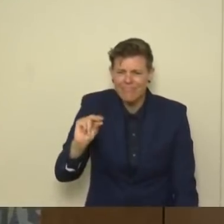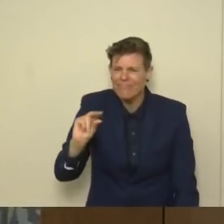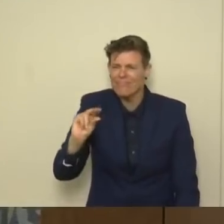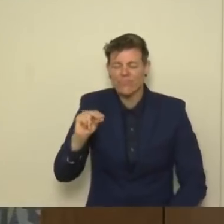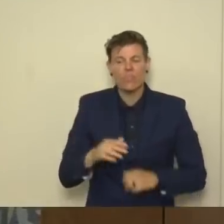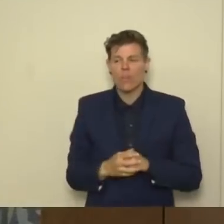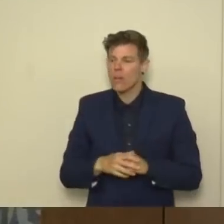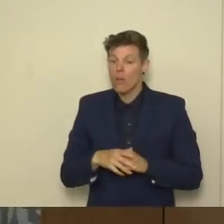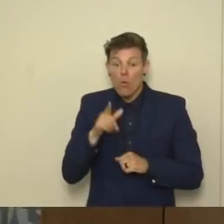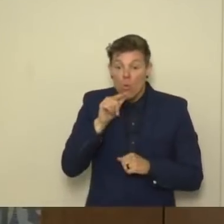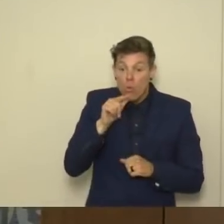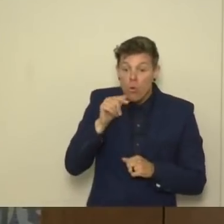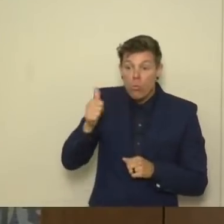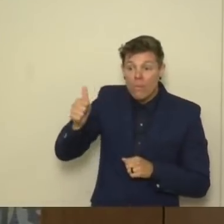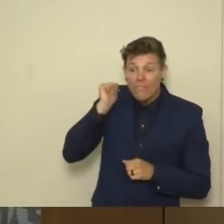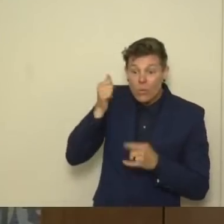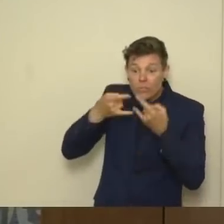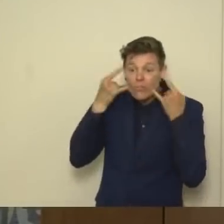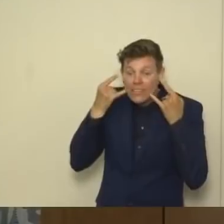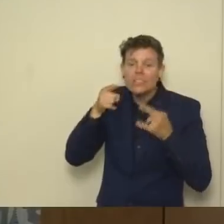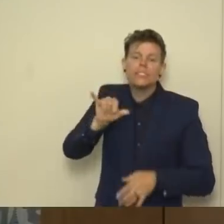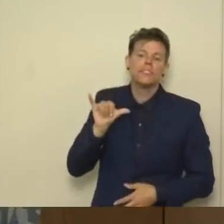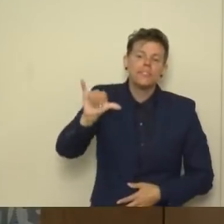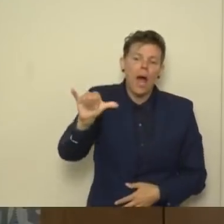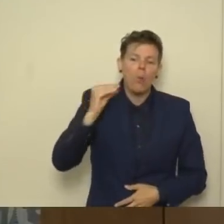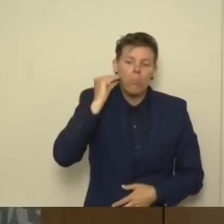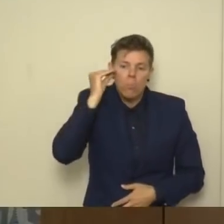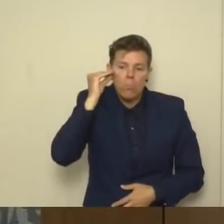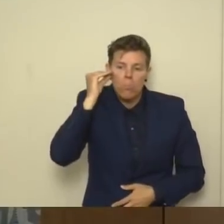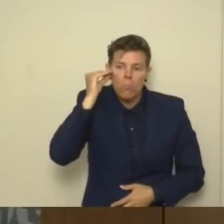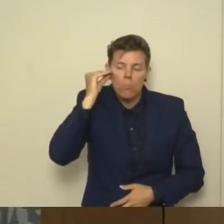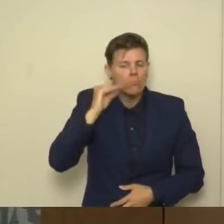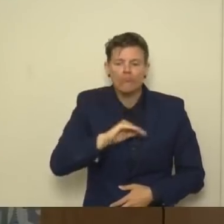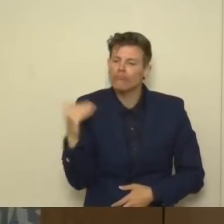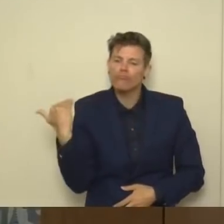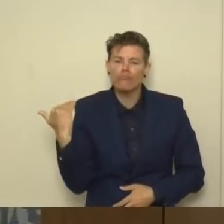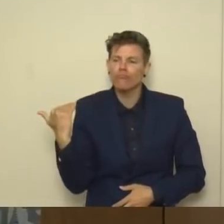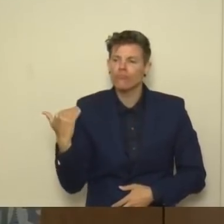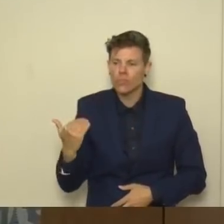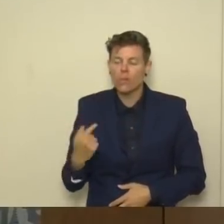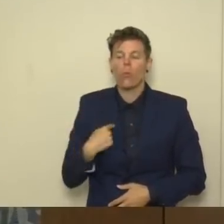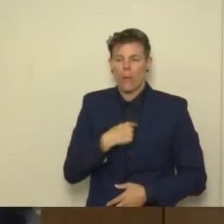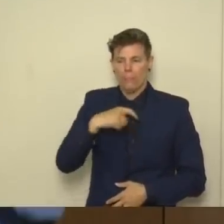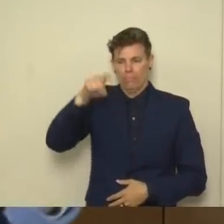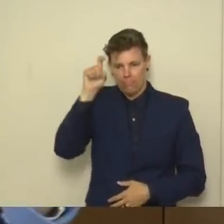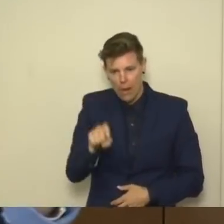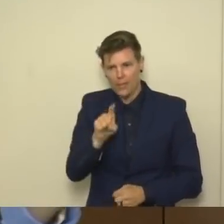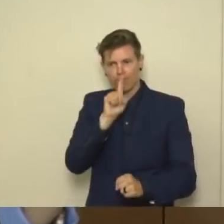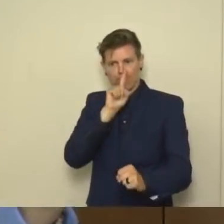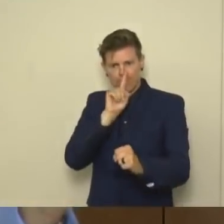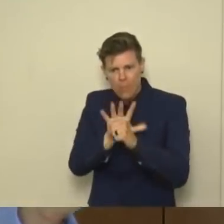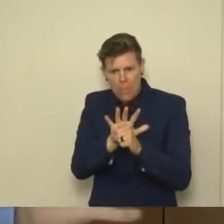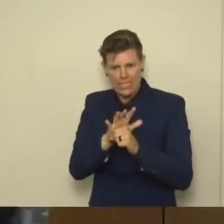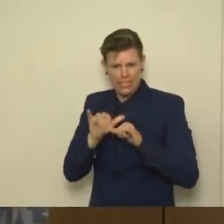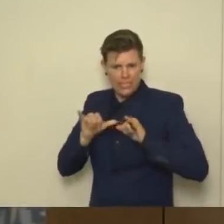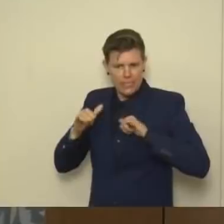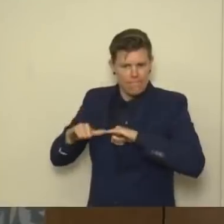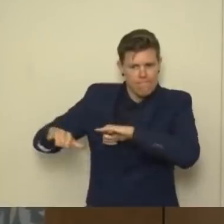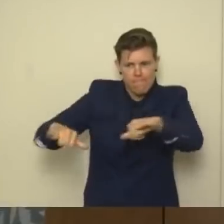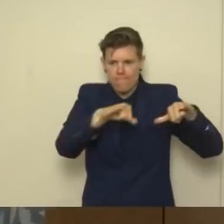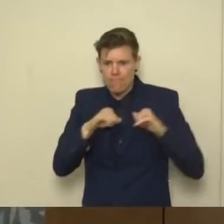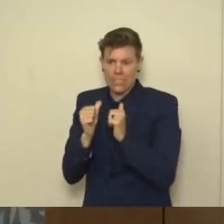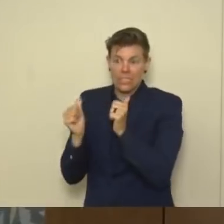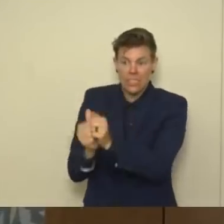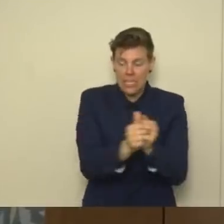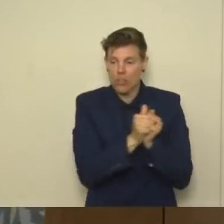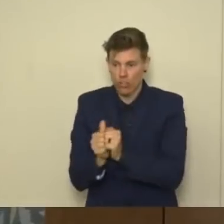Have everything delivered to you. We have to be all in it together. There are only two sets of tools: your